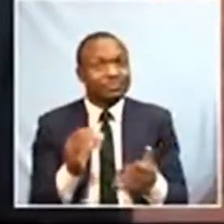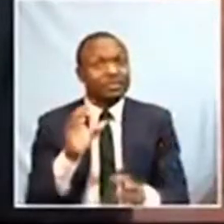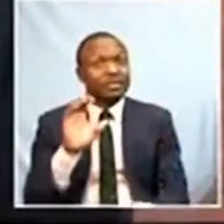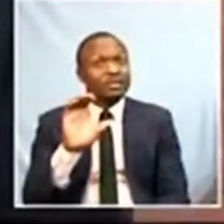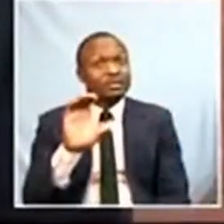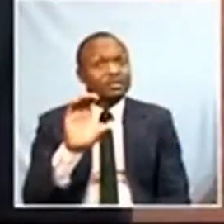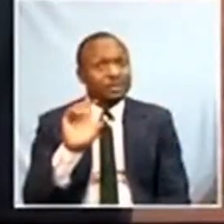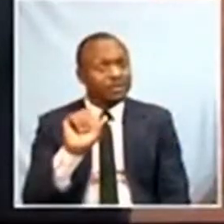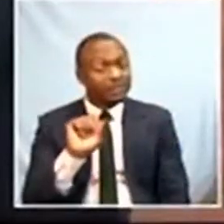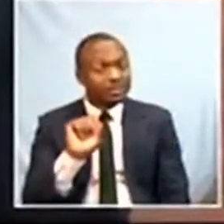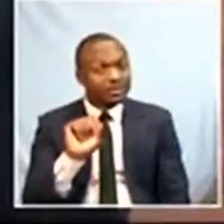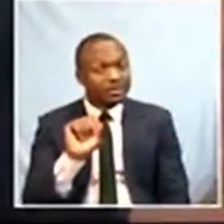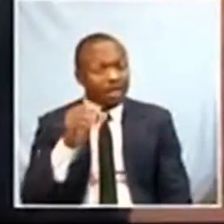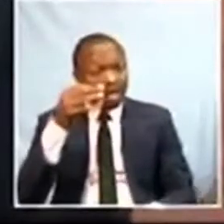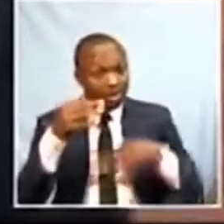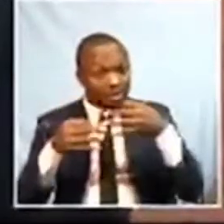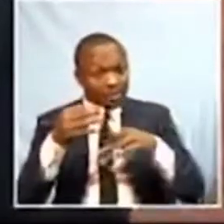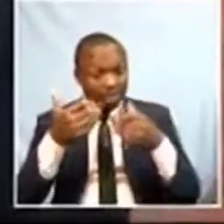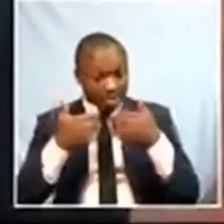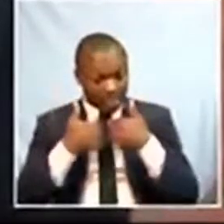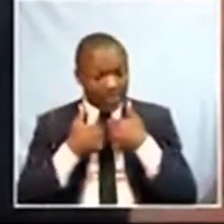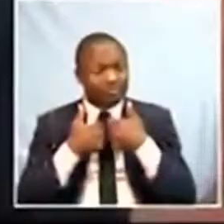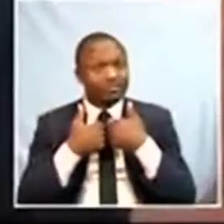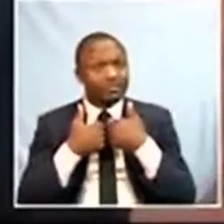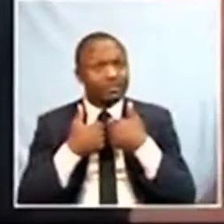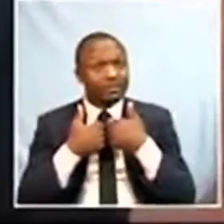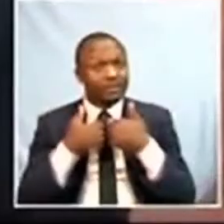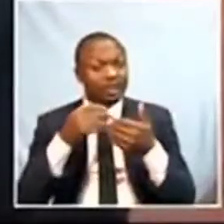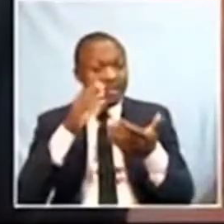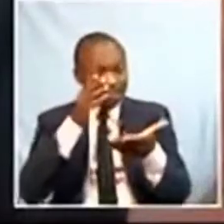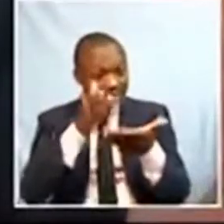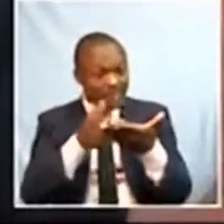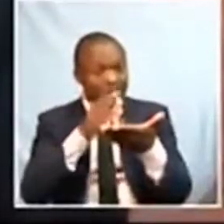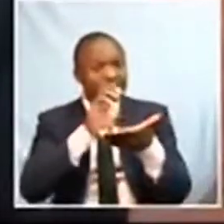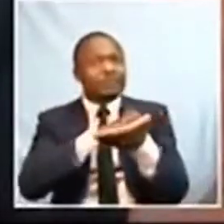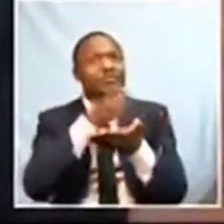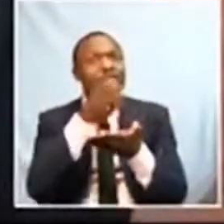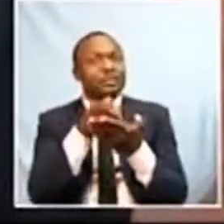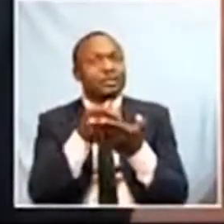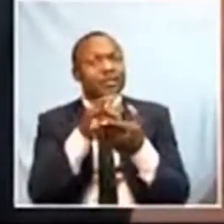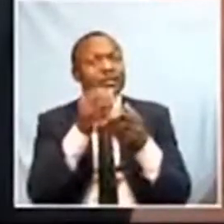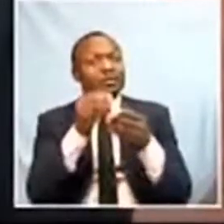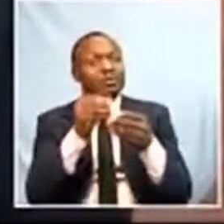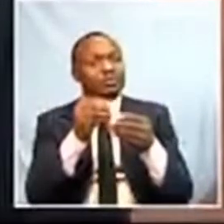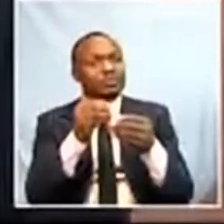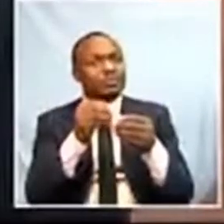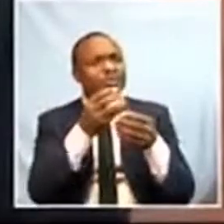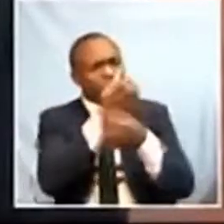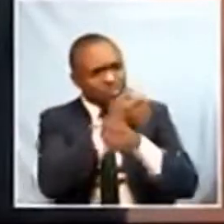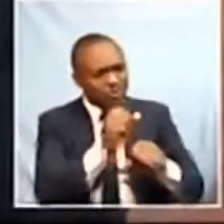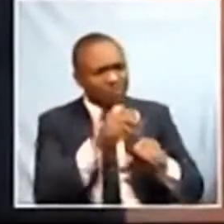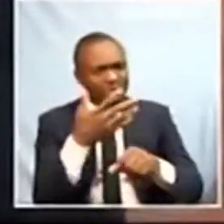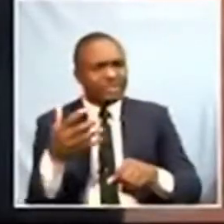CS, if you have such evidence, drop things home.